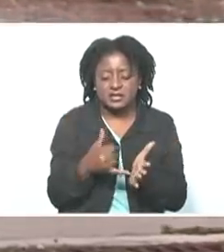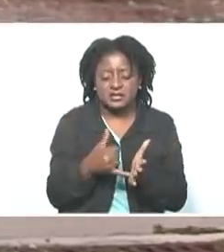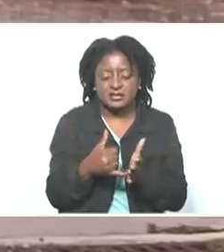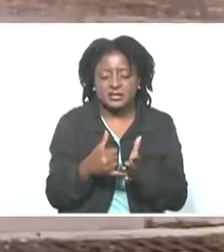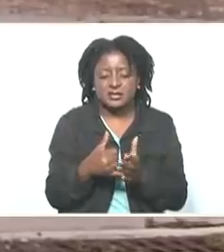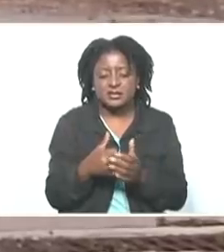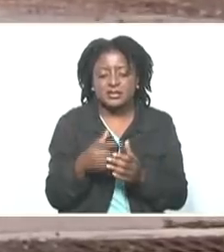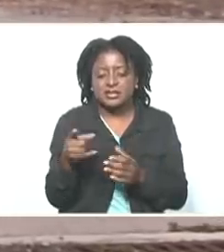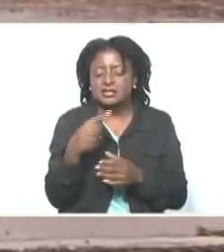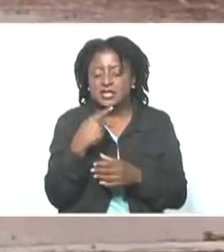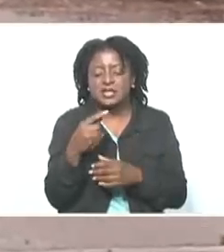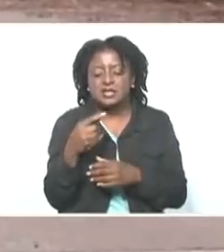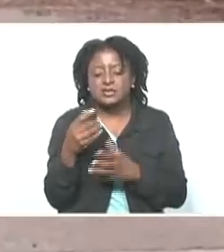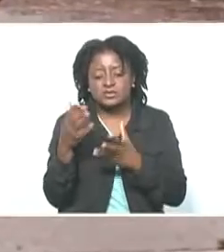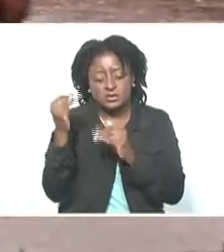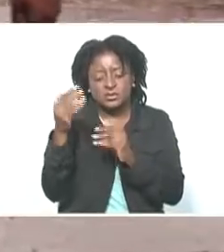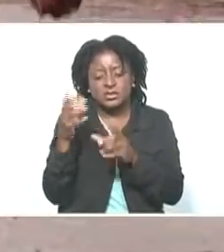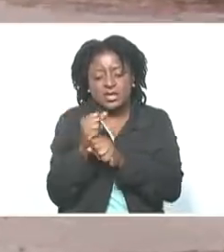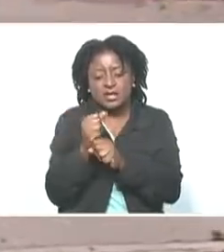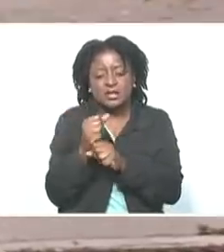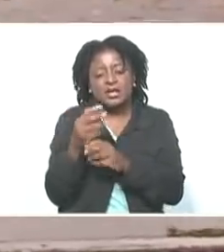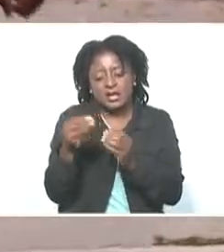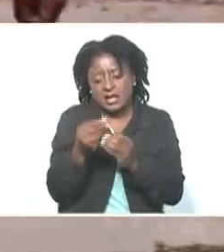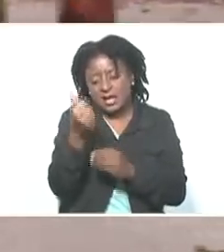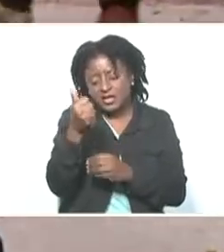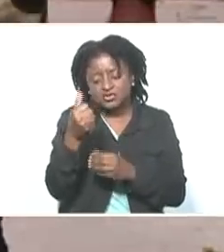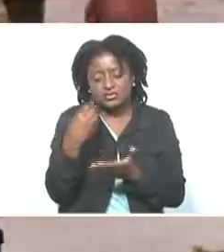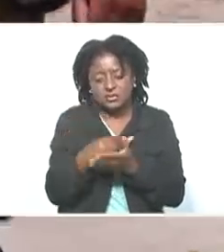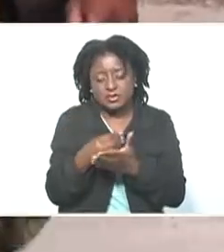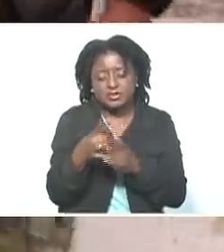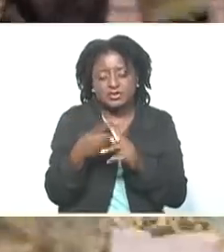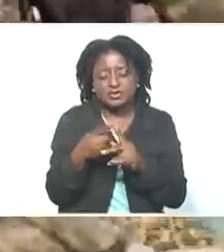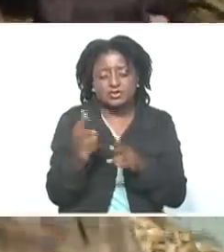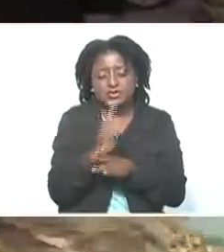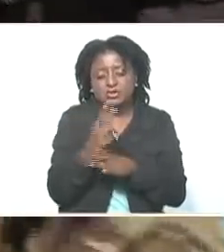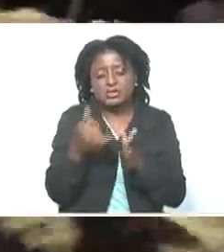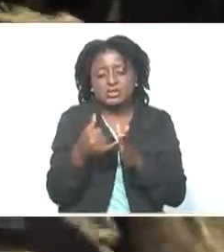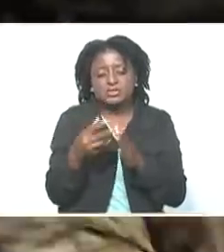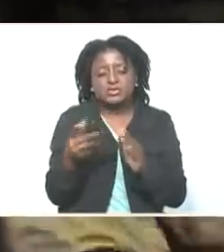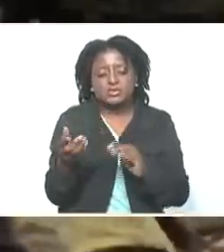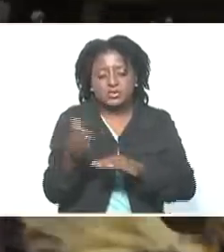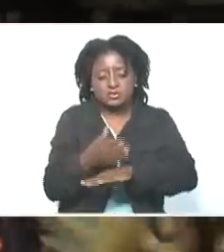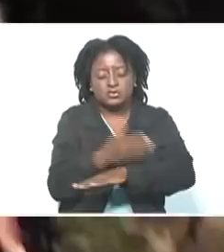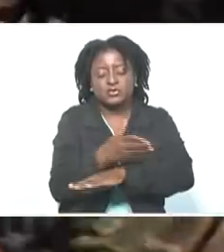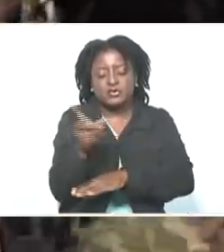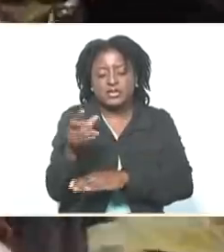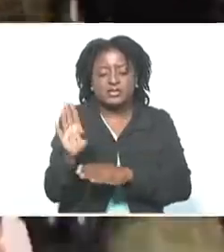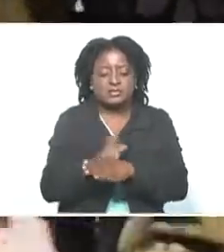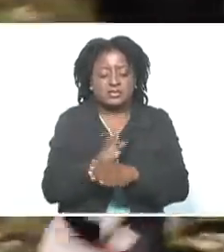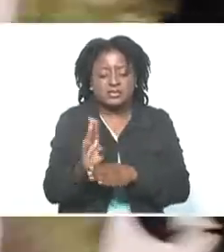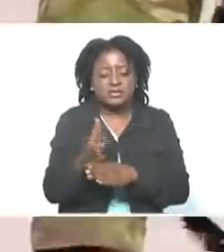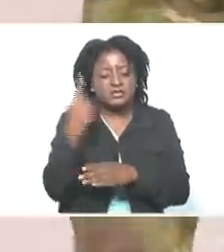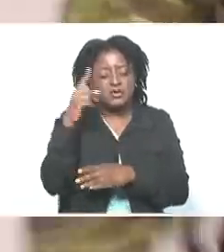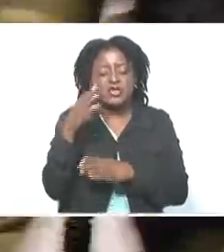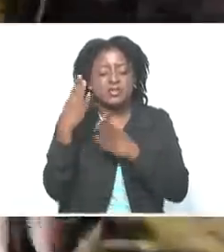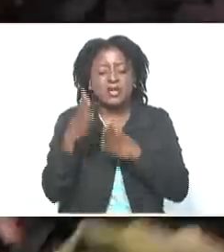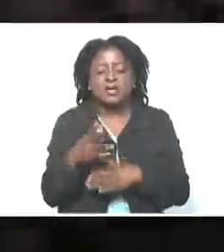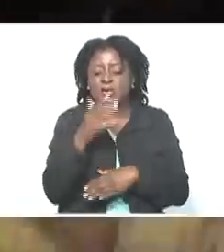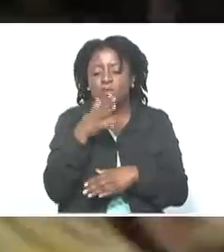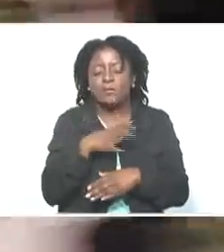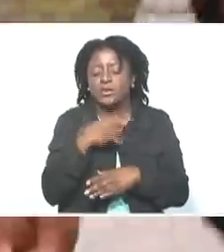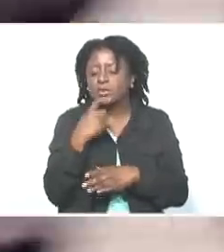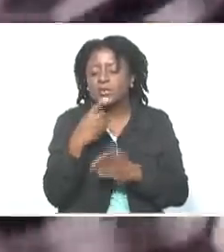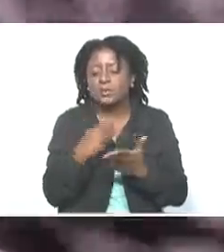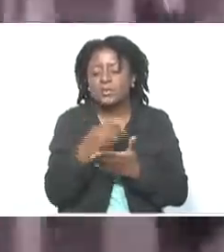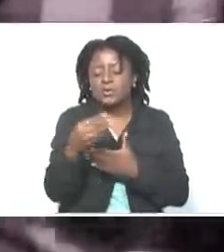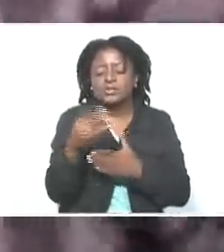said he was looking to get extra cash as he planned to use it to further his business. As to the Bahamian woman who purchased his ticket to enter the